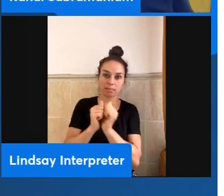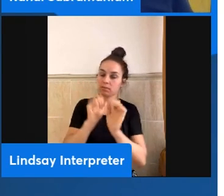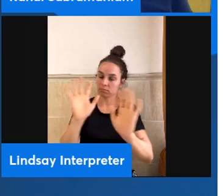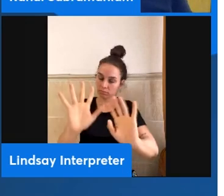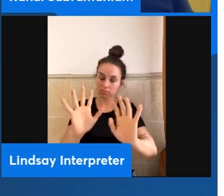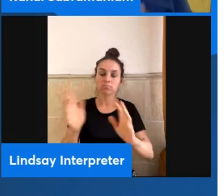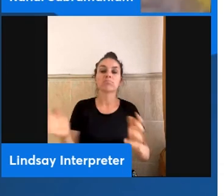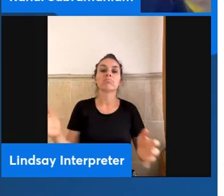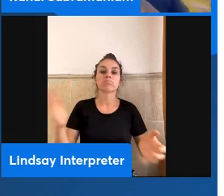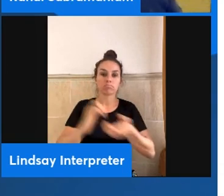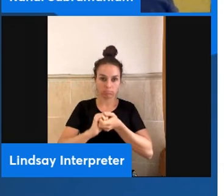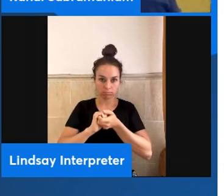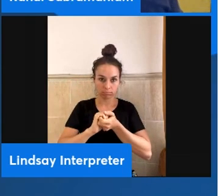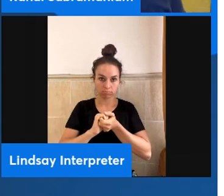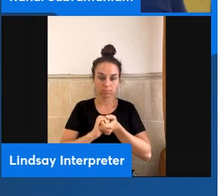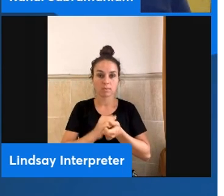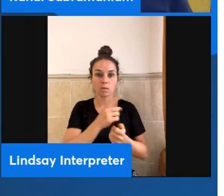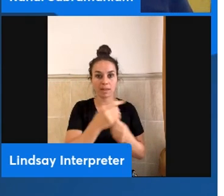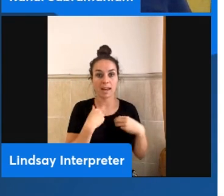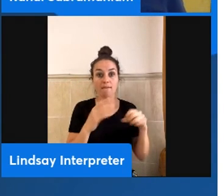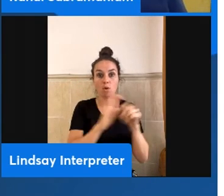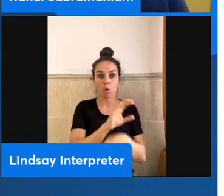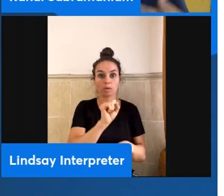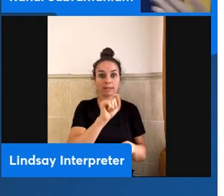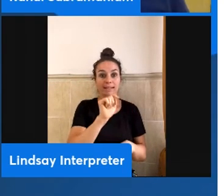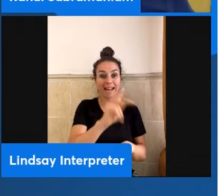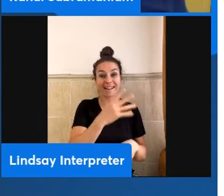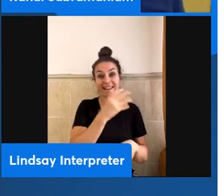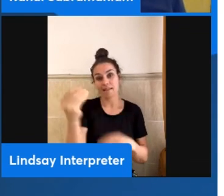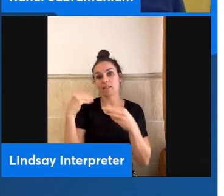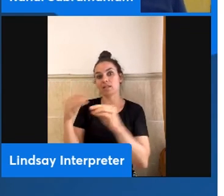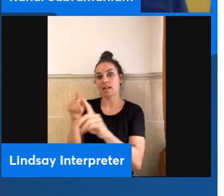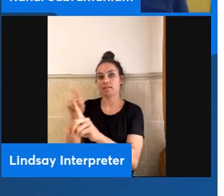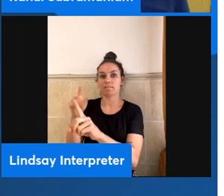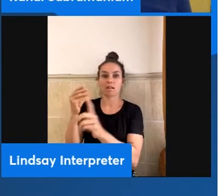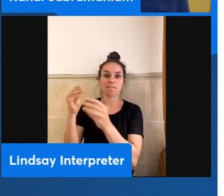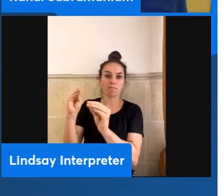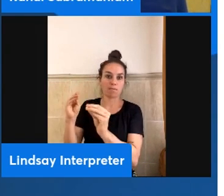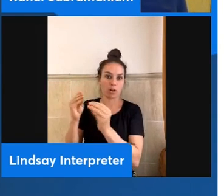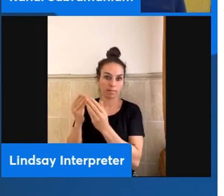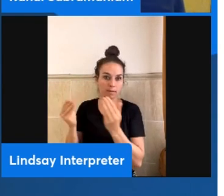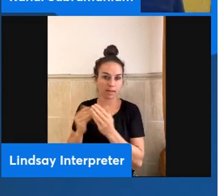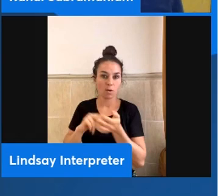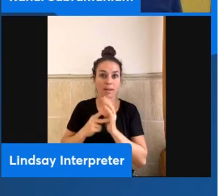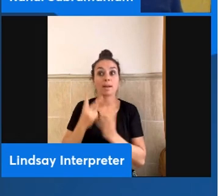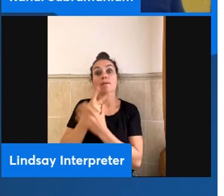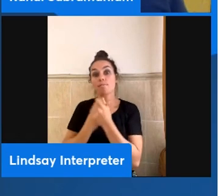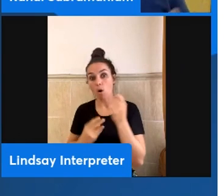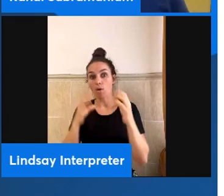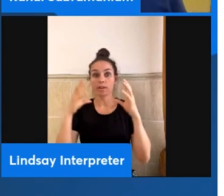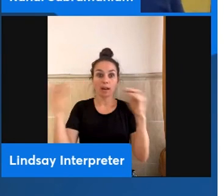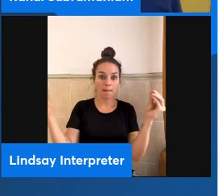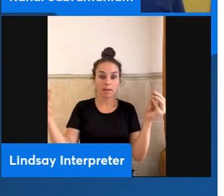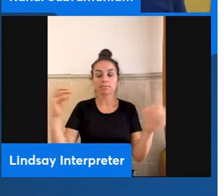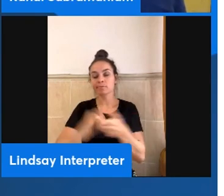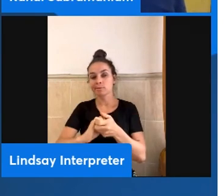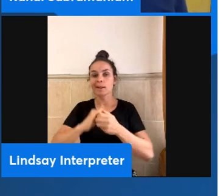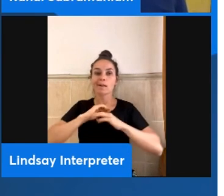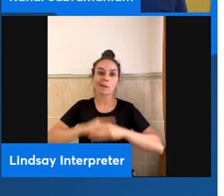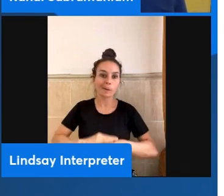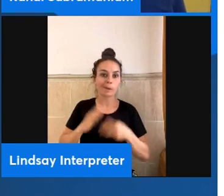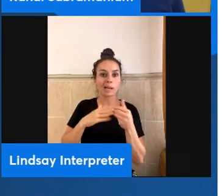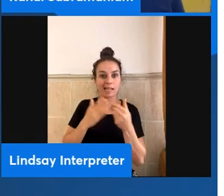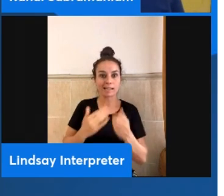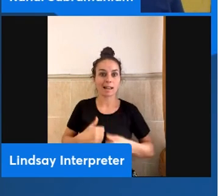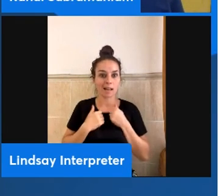stack and are offering it in the marketplace. And that makes life a lot easier for both parties. They'll fight a